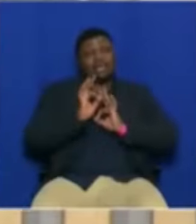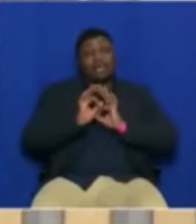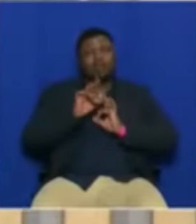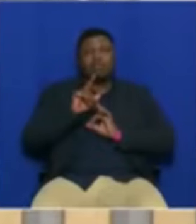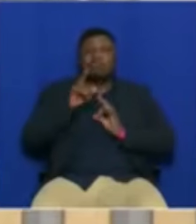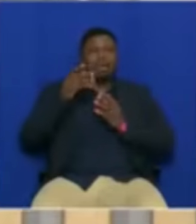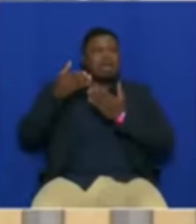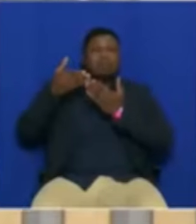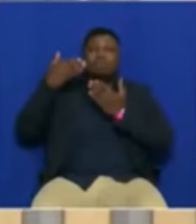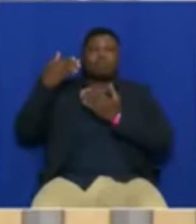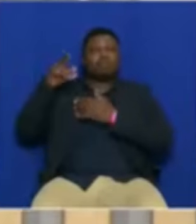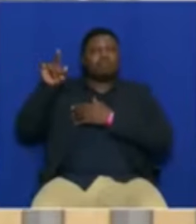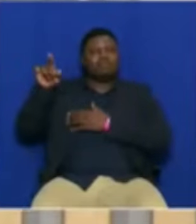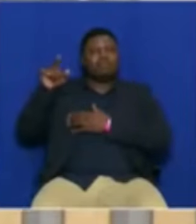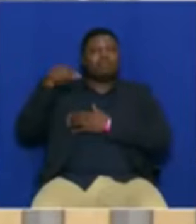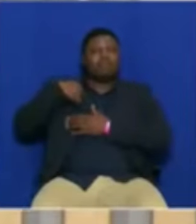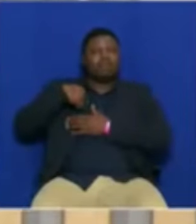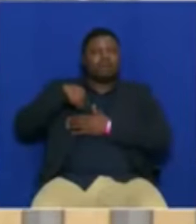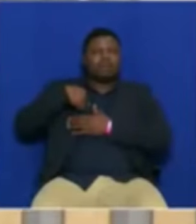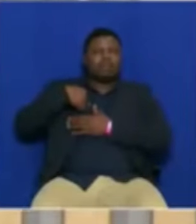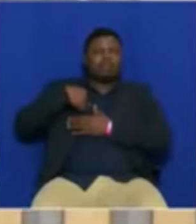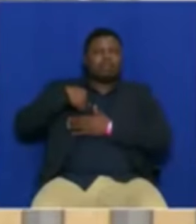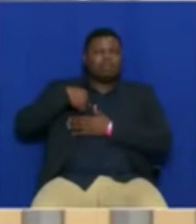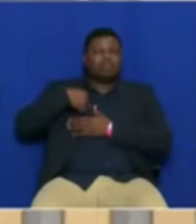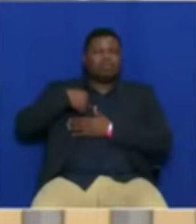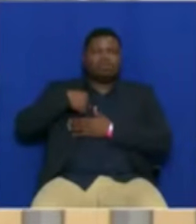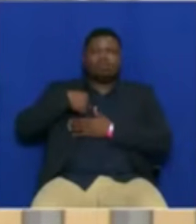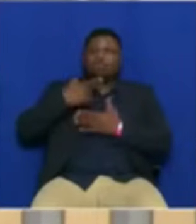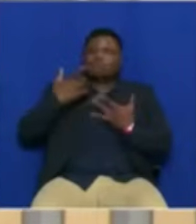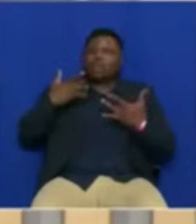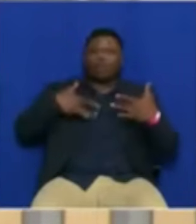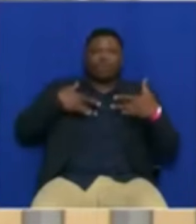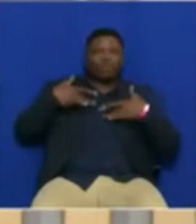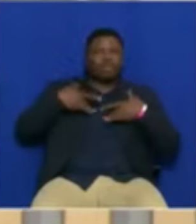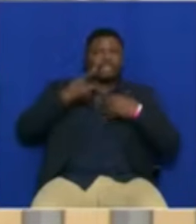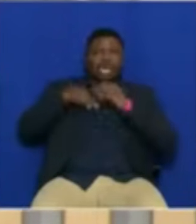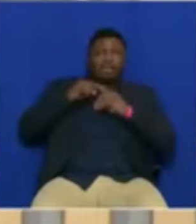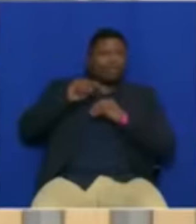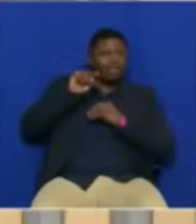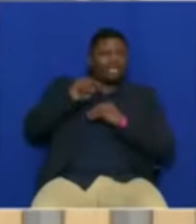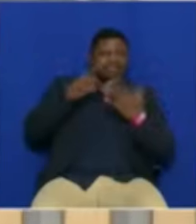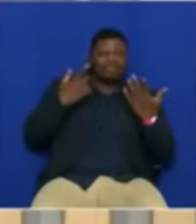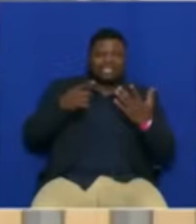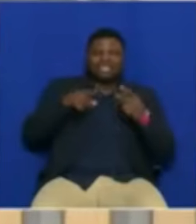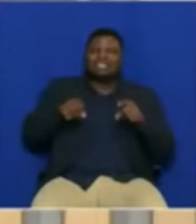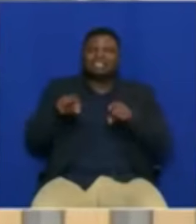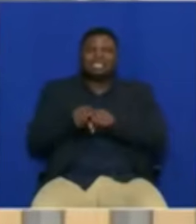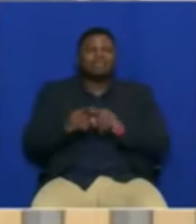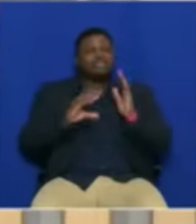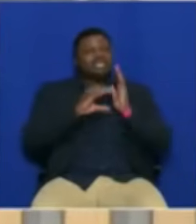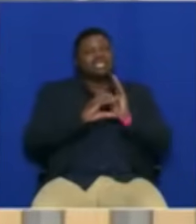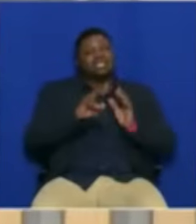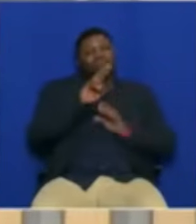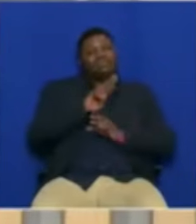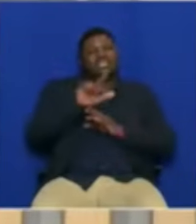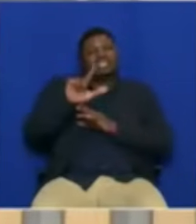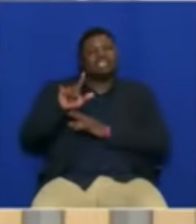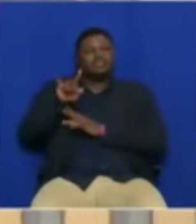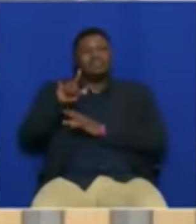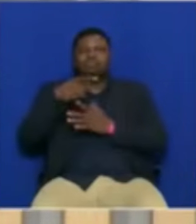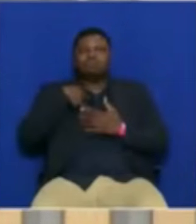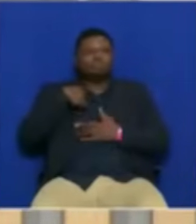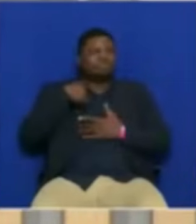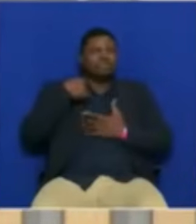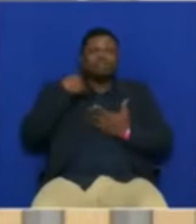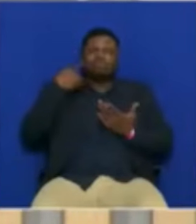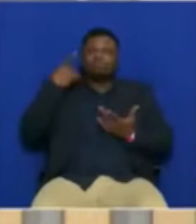I did not worry about it or think about it, or even 27 came to my mind at that moment in time. There was no 27 in my